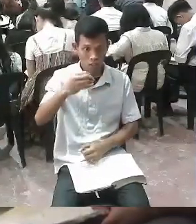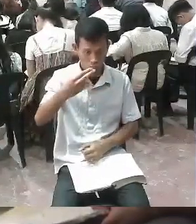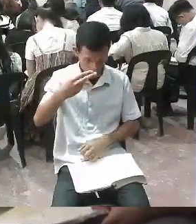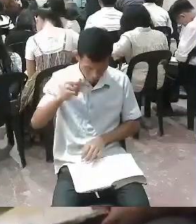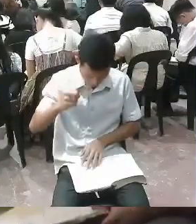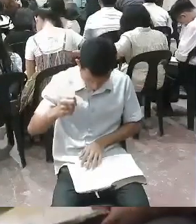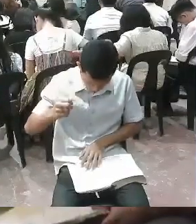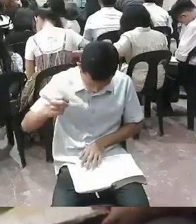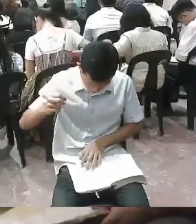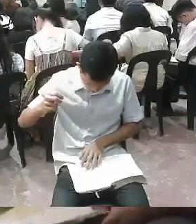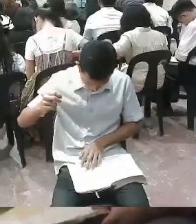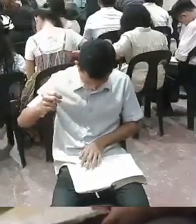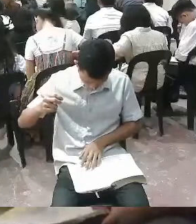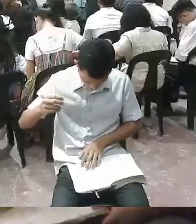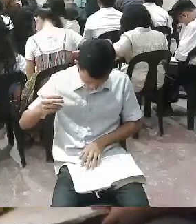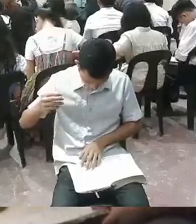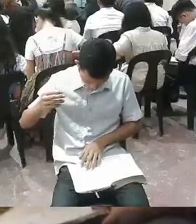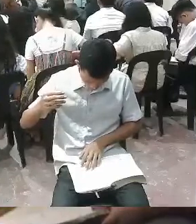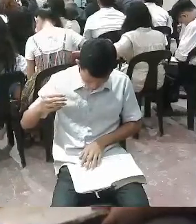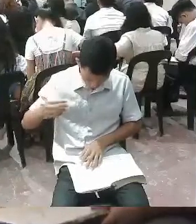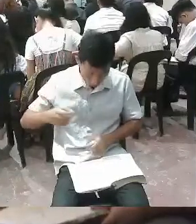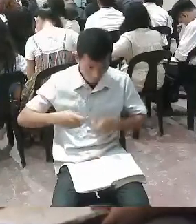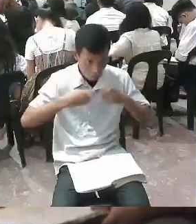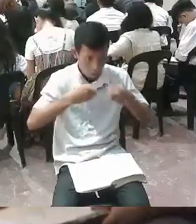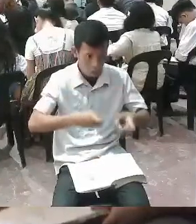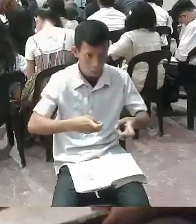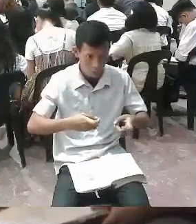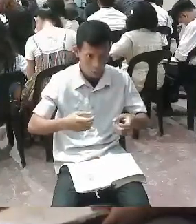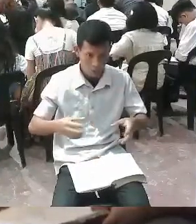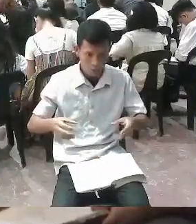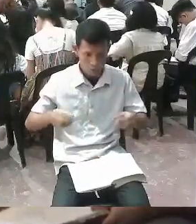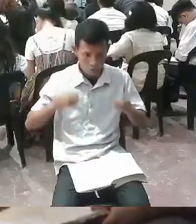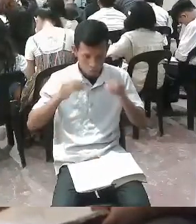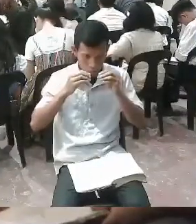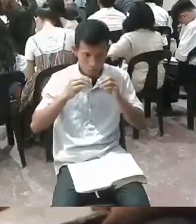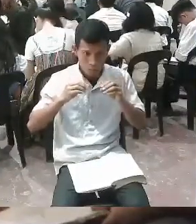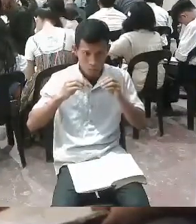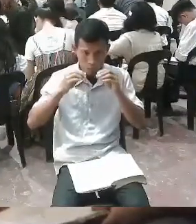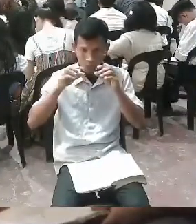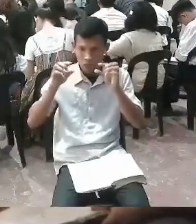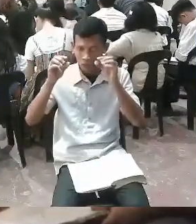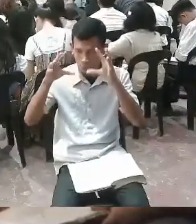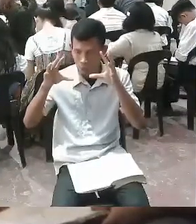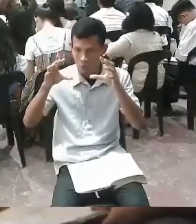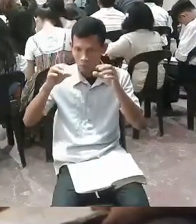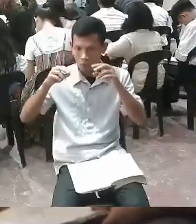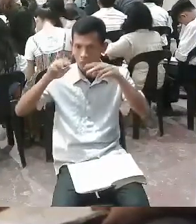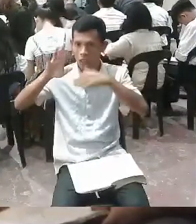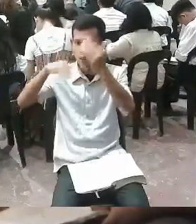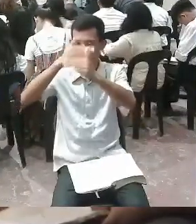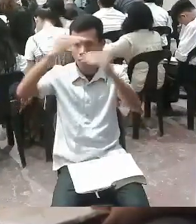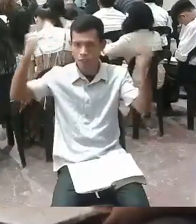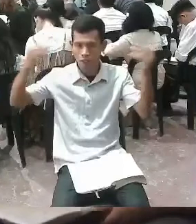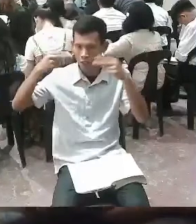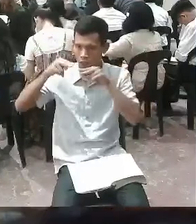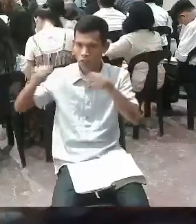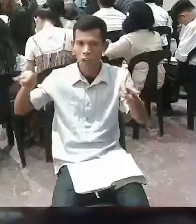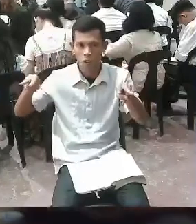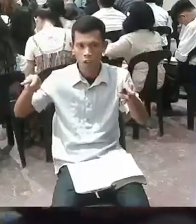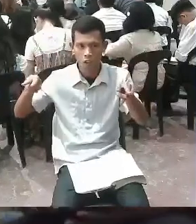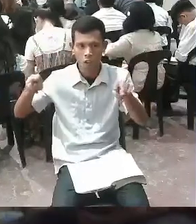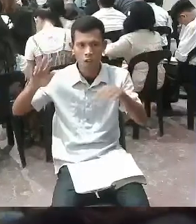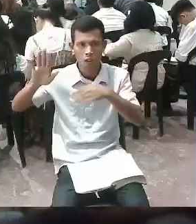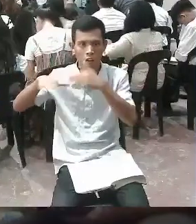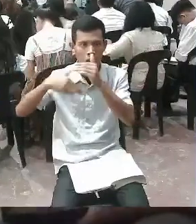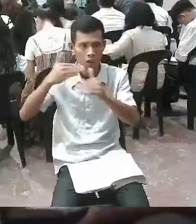was given a glimpse of heaven. Okay. And